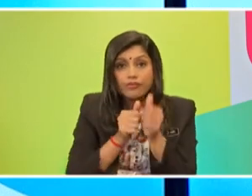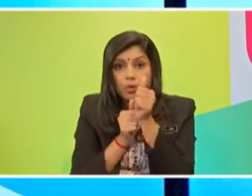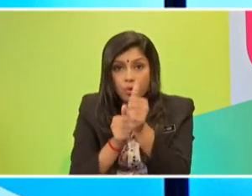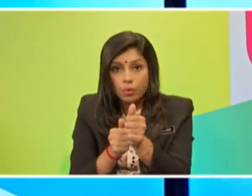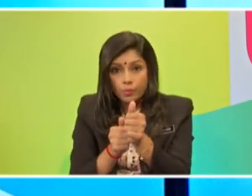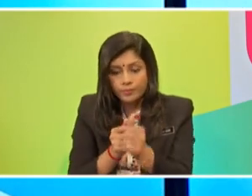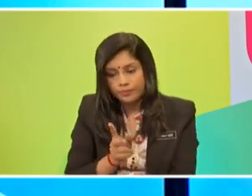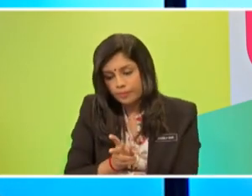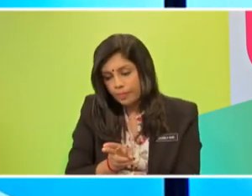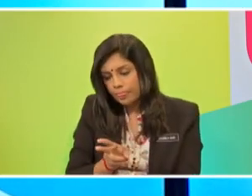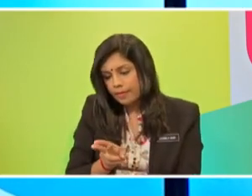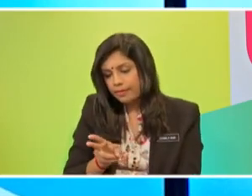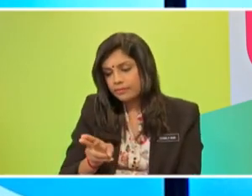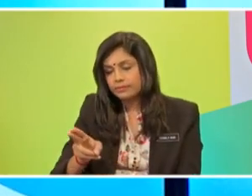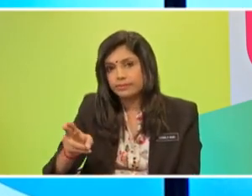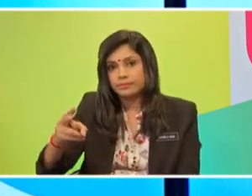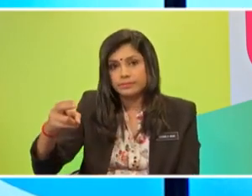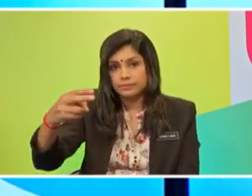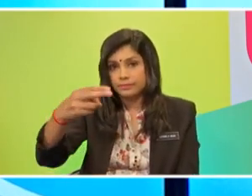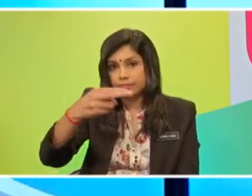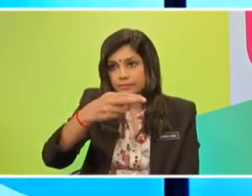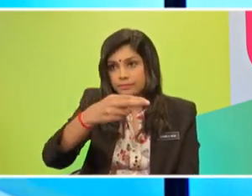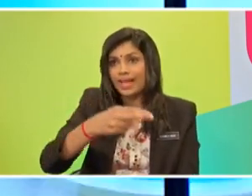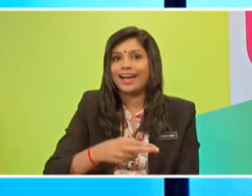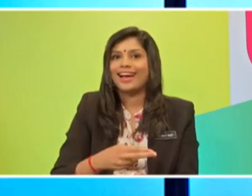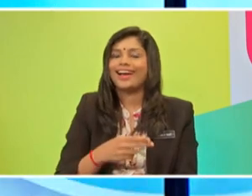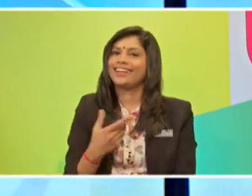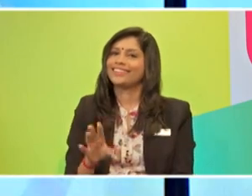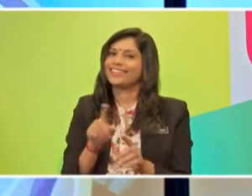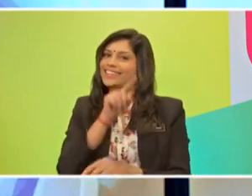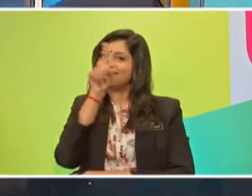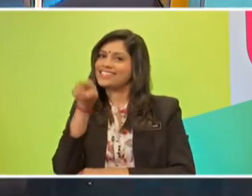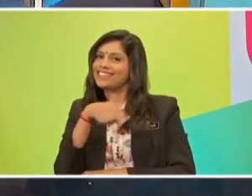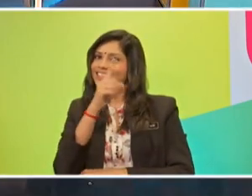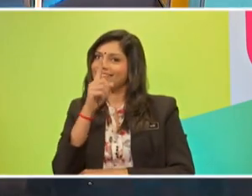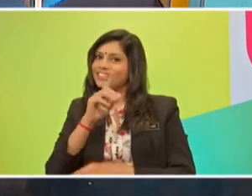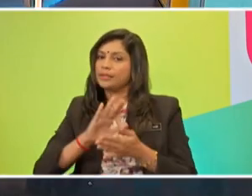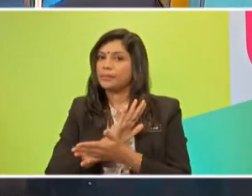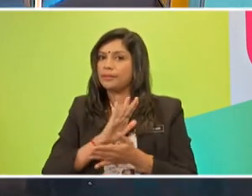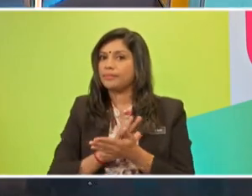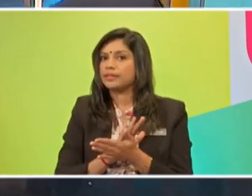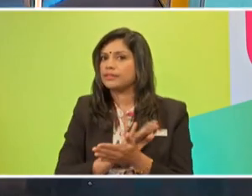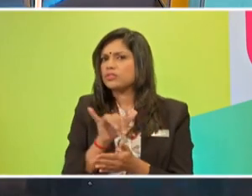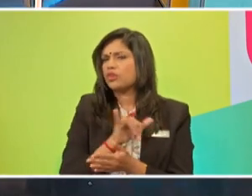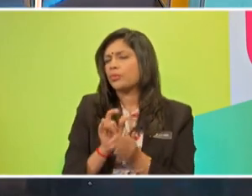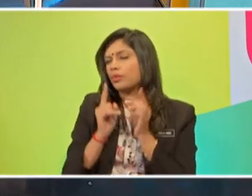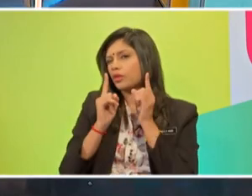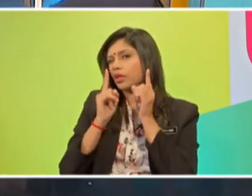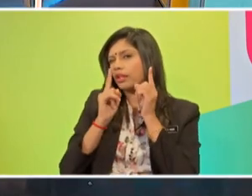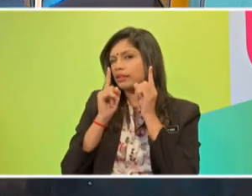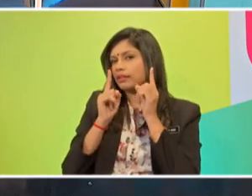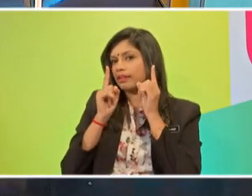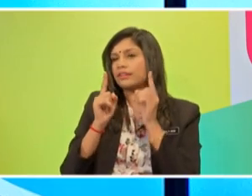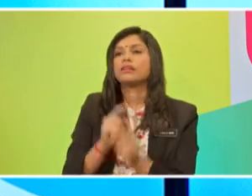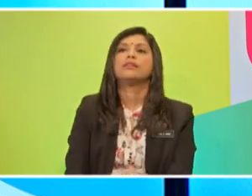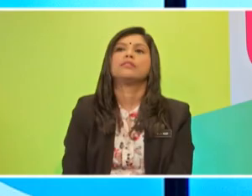okay, yeah. Okay, and finally, mm-hmm. you will get a circle-shaped paper like this. Okay, so just a gentle